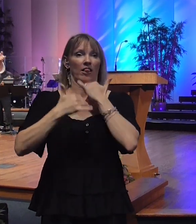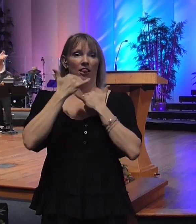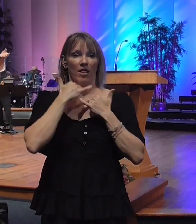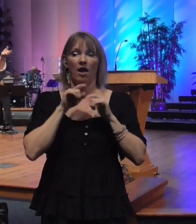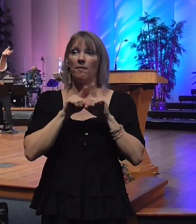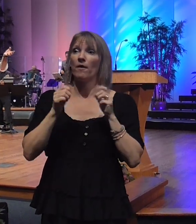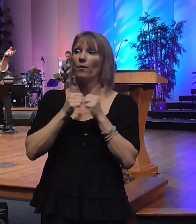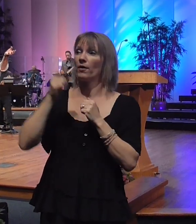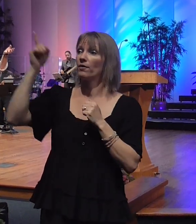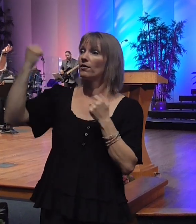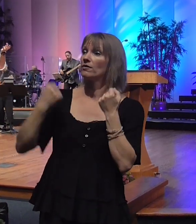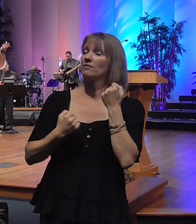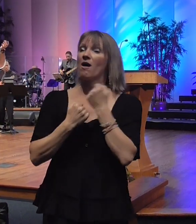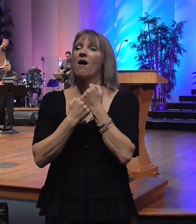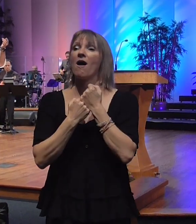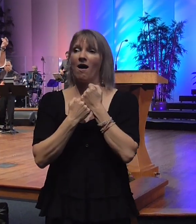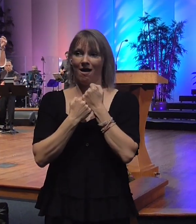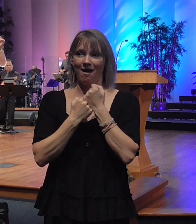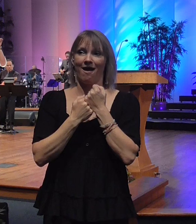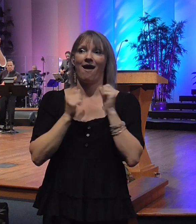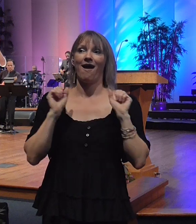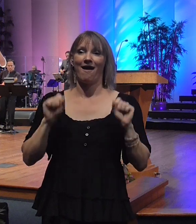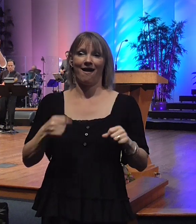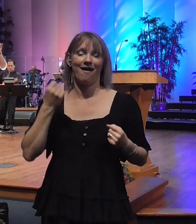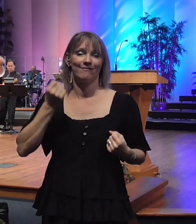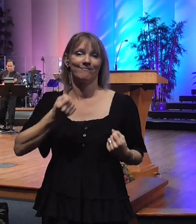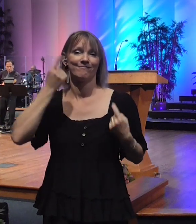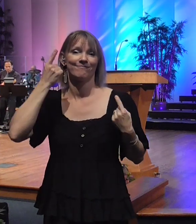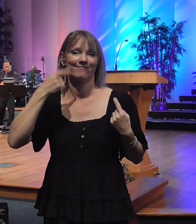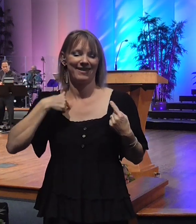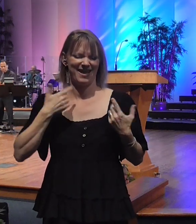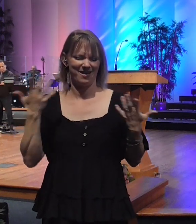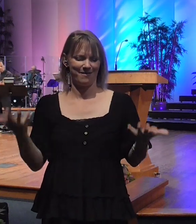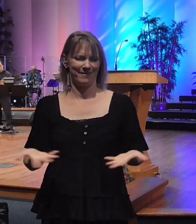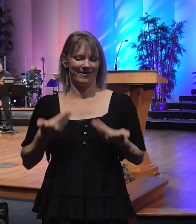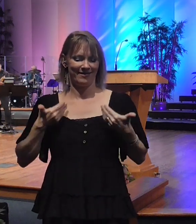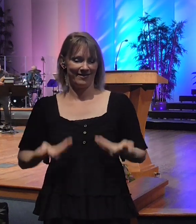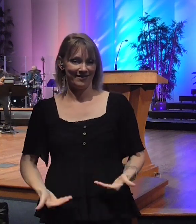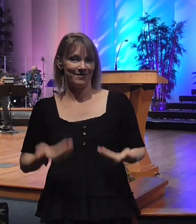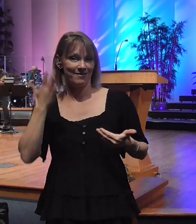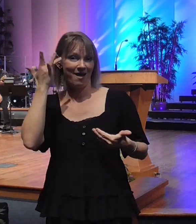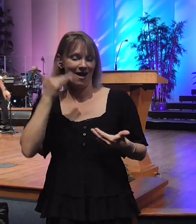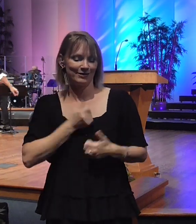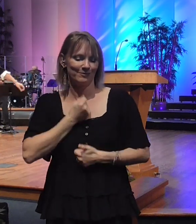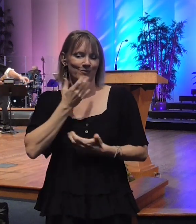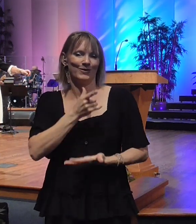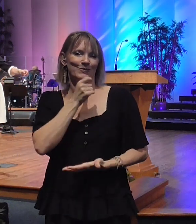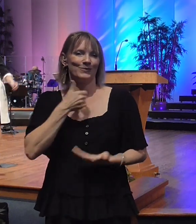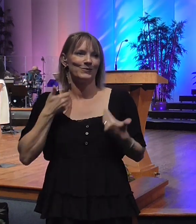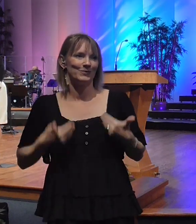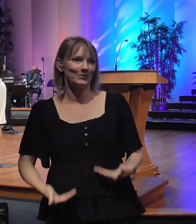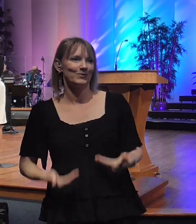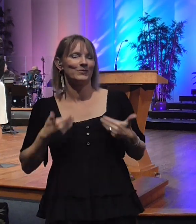I can see I'm free to be me.